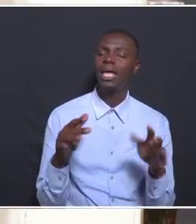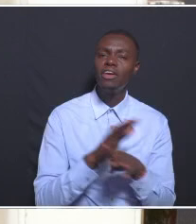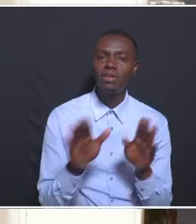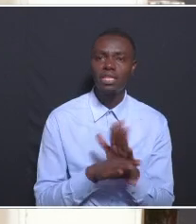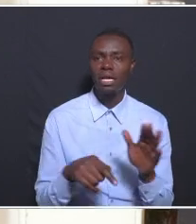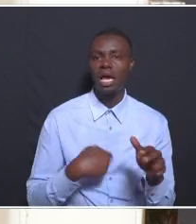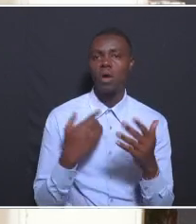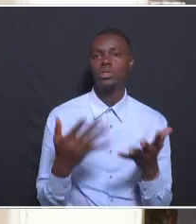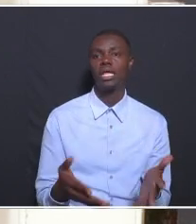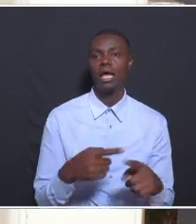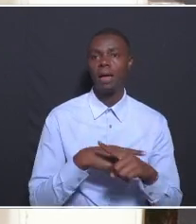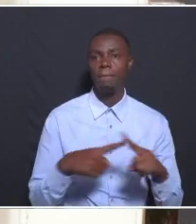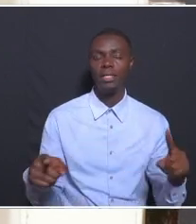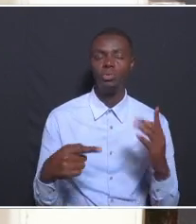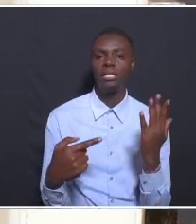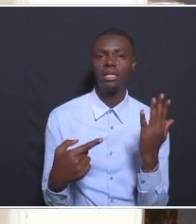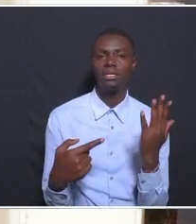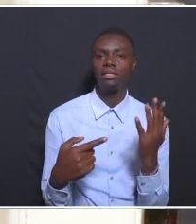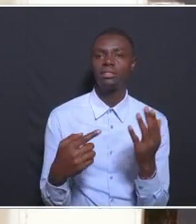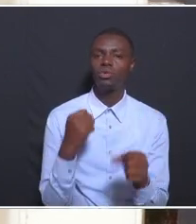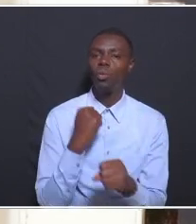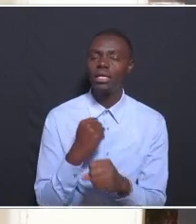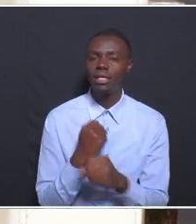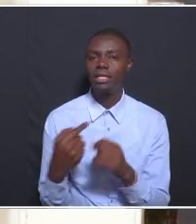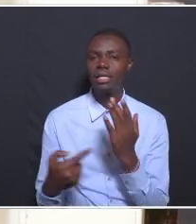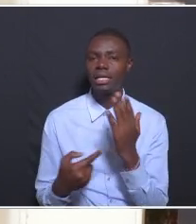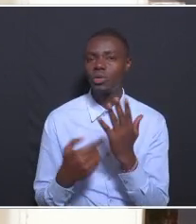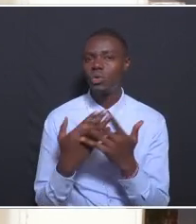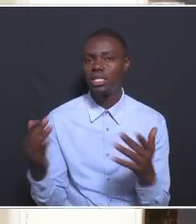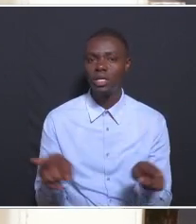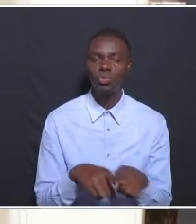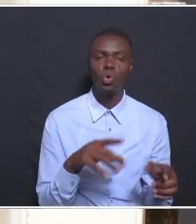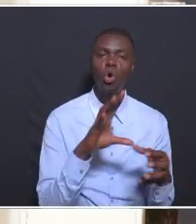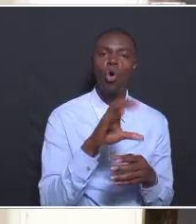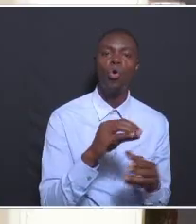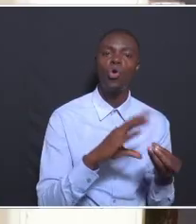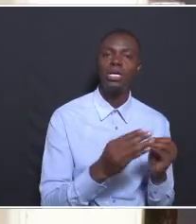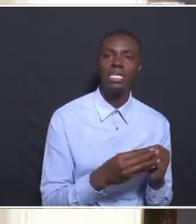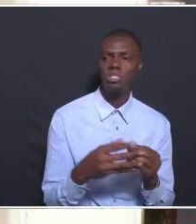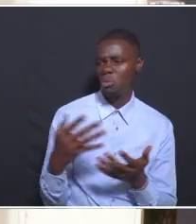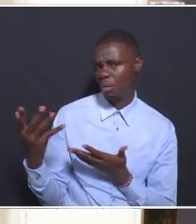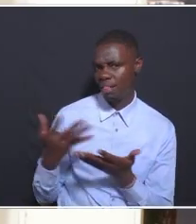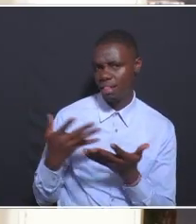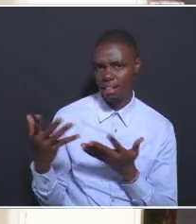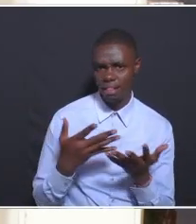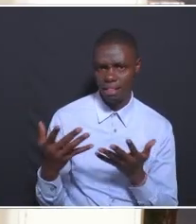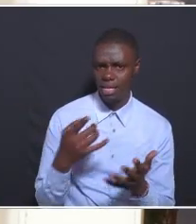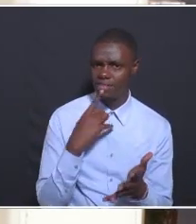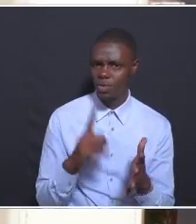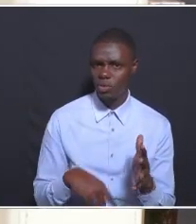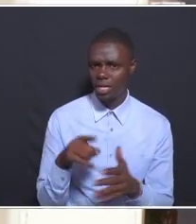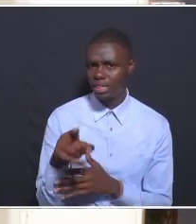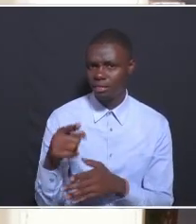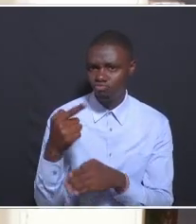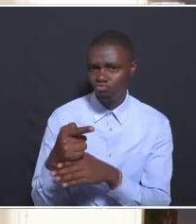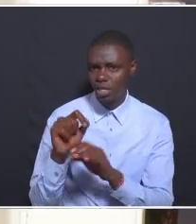was handling more of the technical stuff and also creative-wise, so we can discuss. Say, in this scene, we